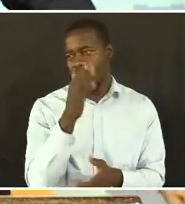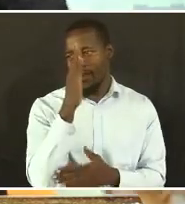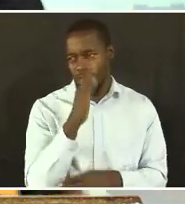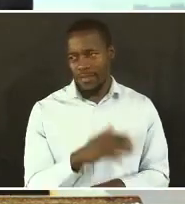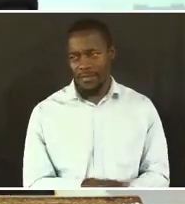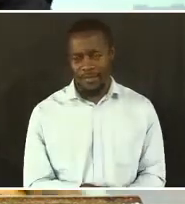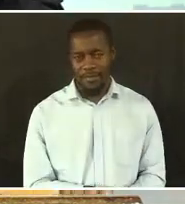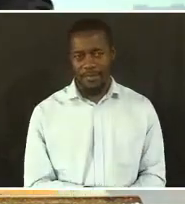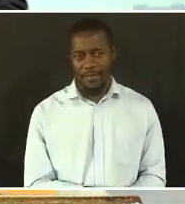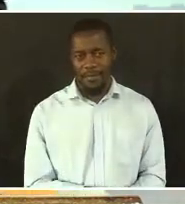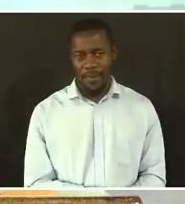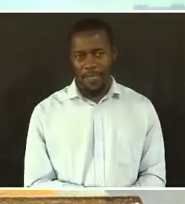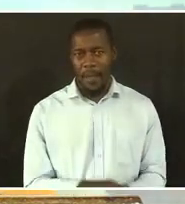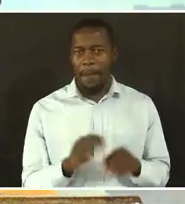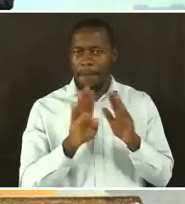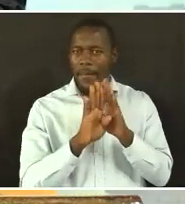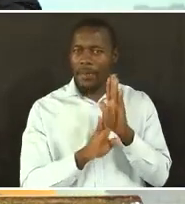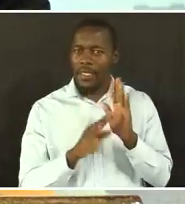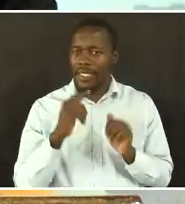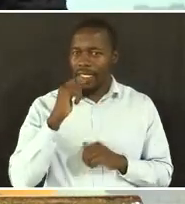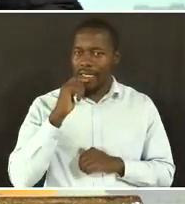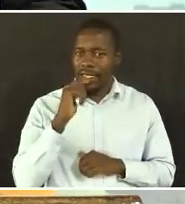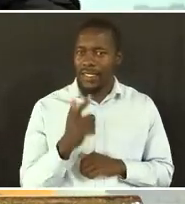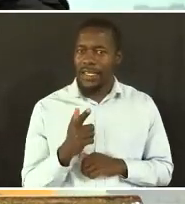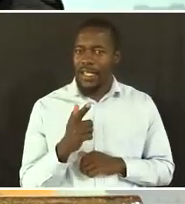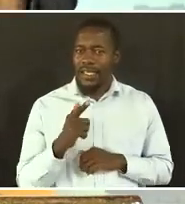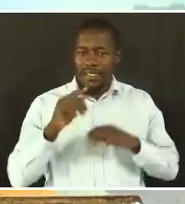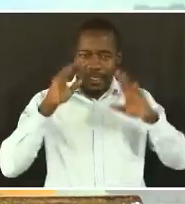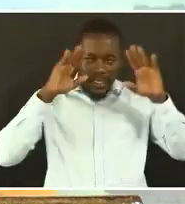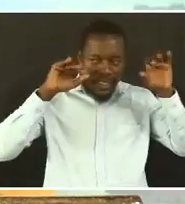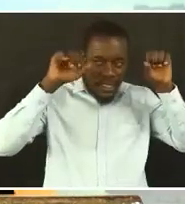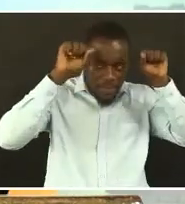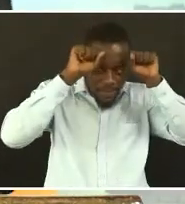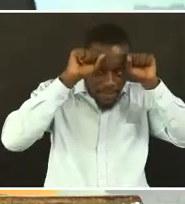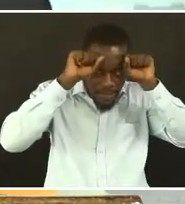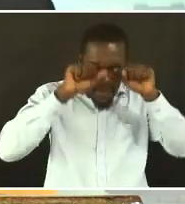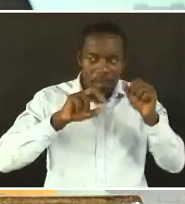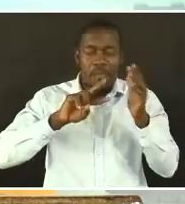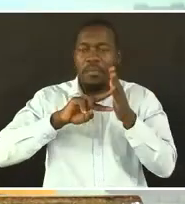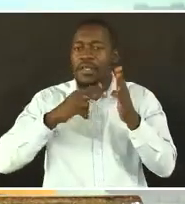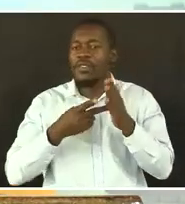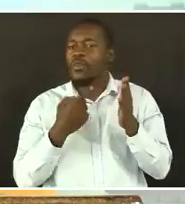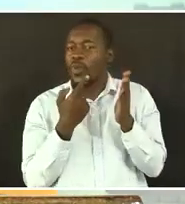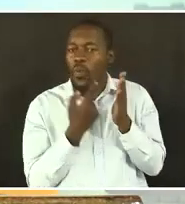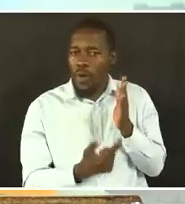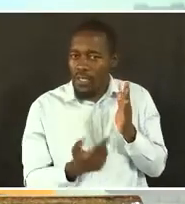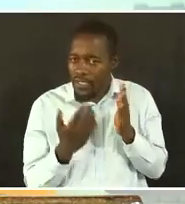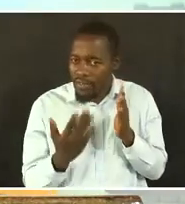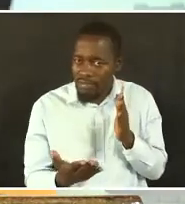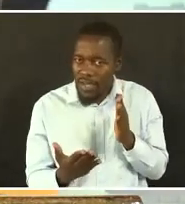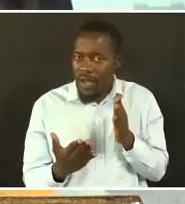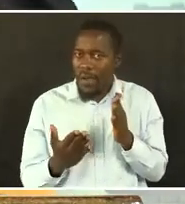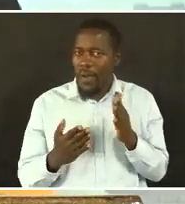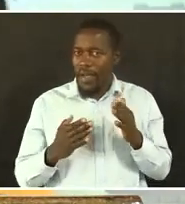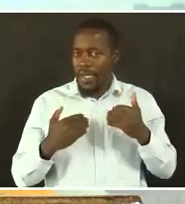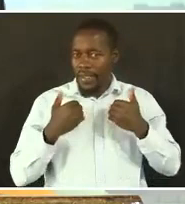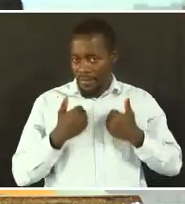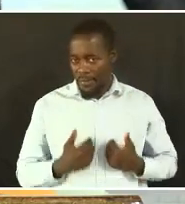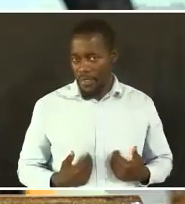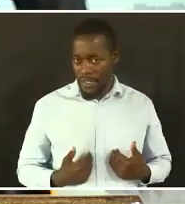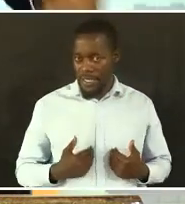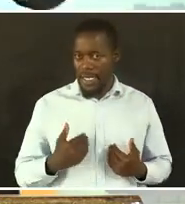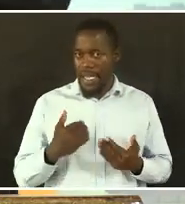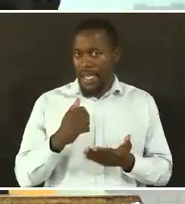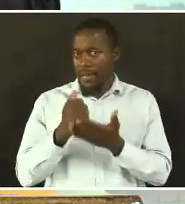did we see you hungry and give you drink? When did we see you a stranger and took you in, naked and clothed thee? Or when did we see you sick or in prison and